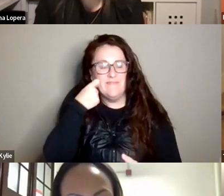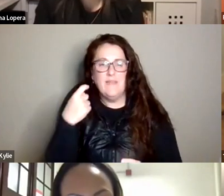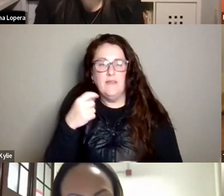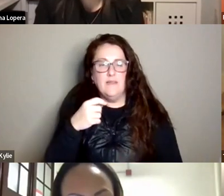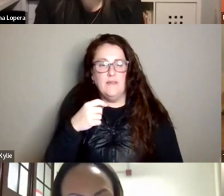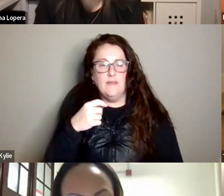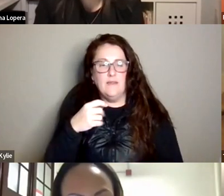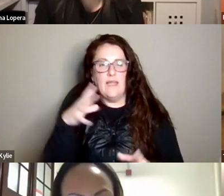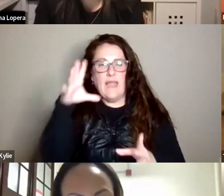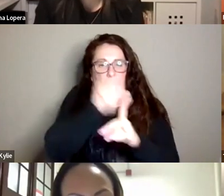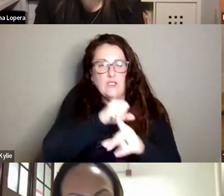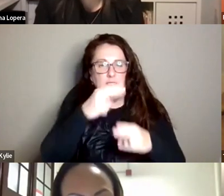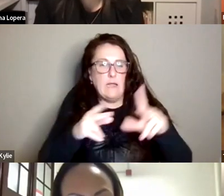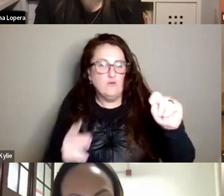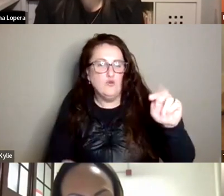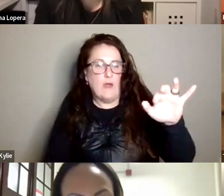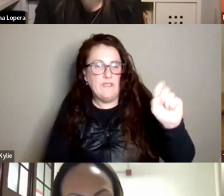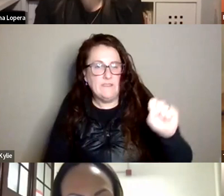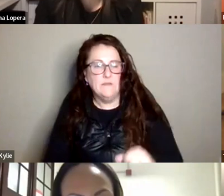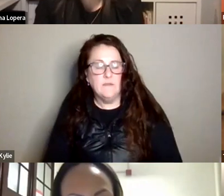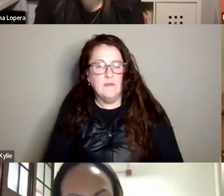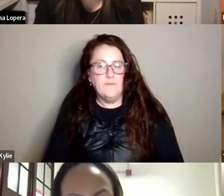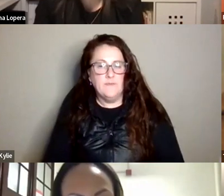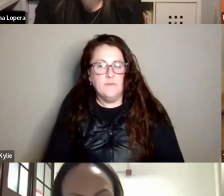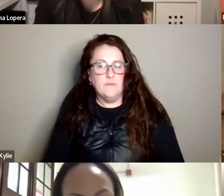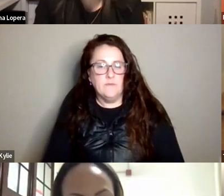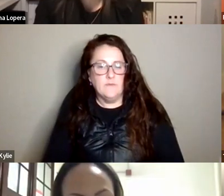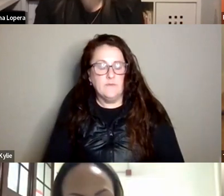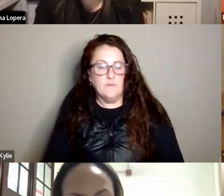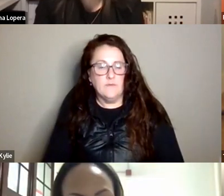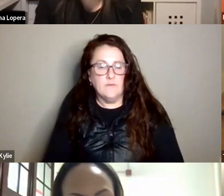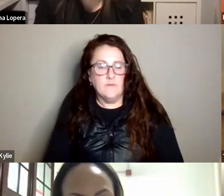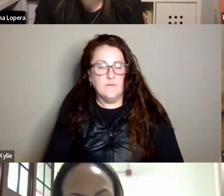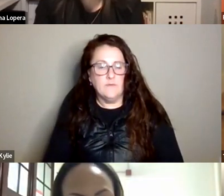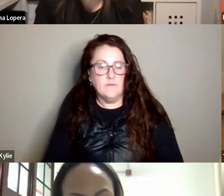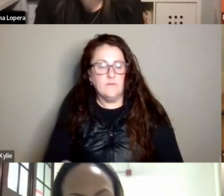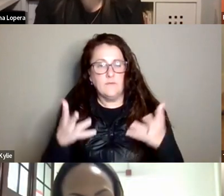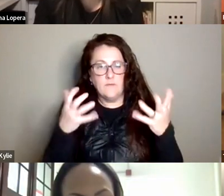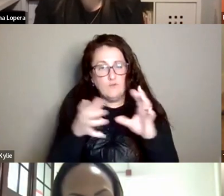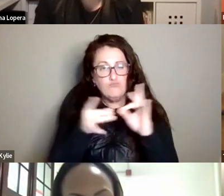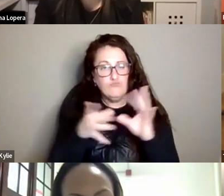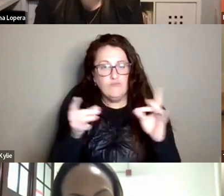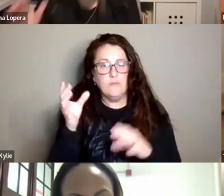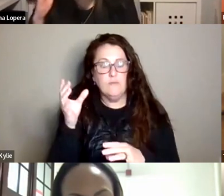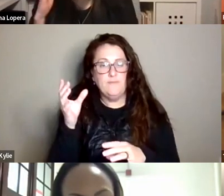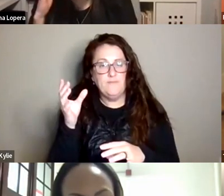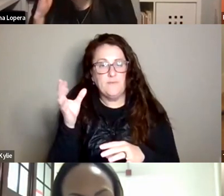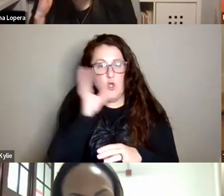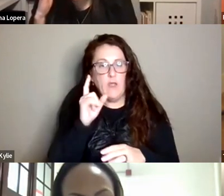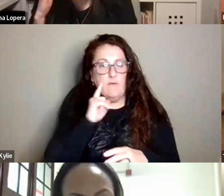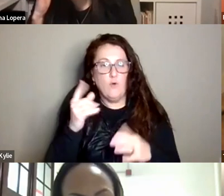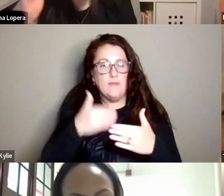wasn't able to catch his name. First, before I say what I'd like to be looking for in our